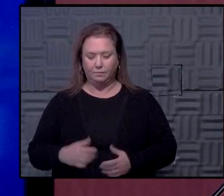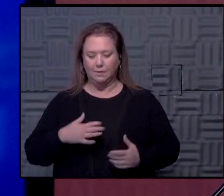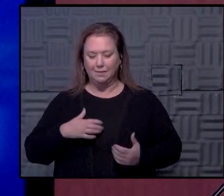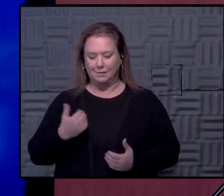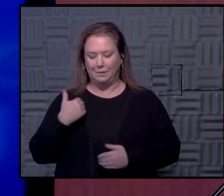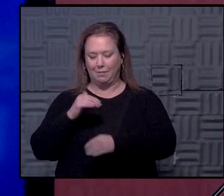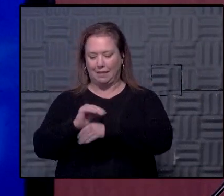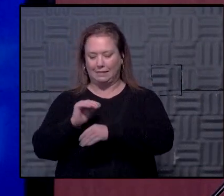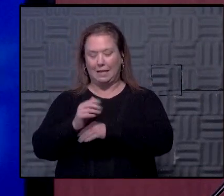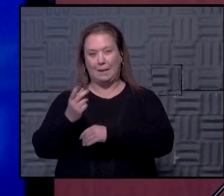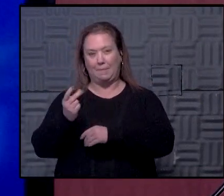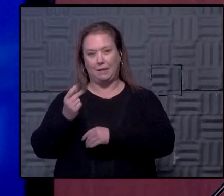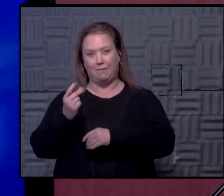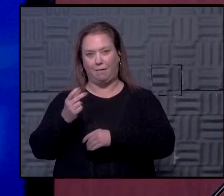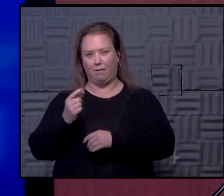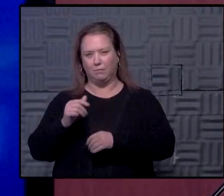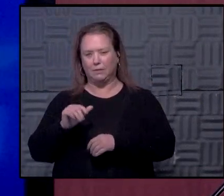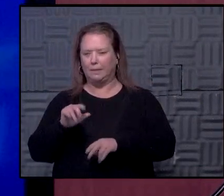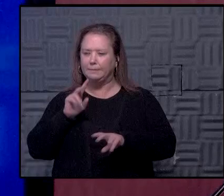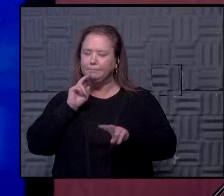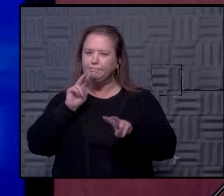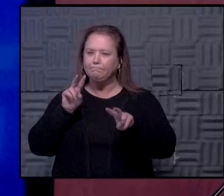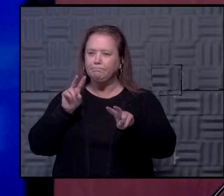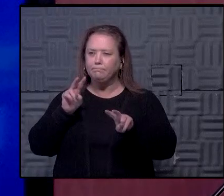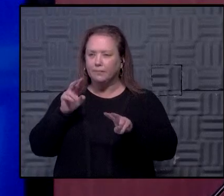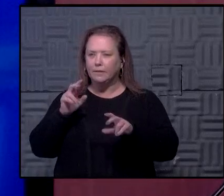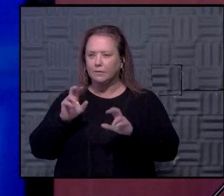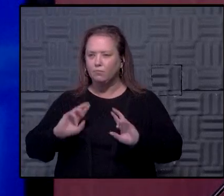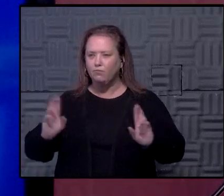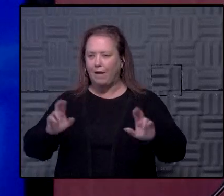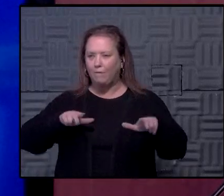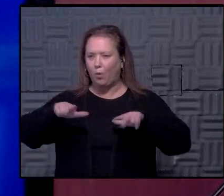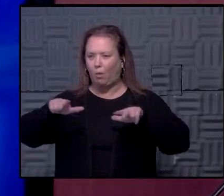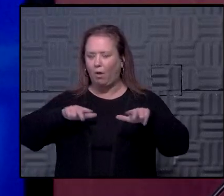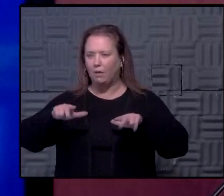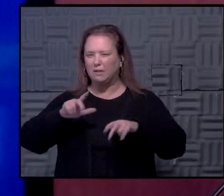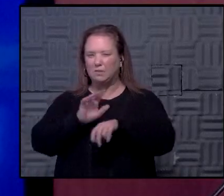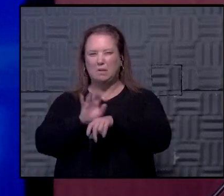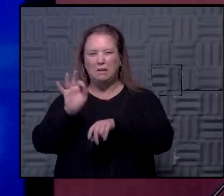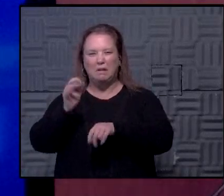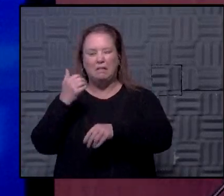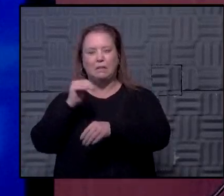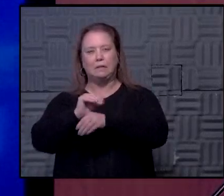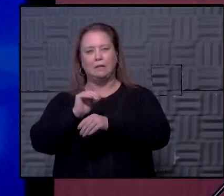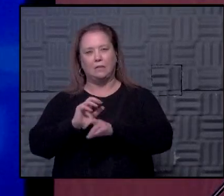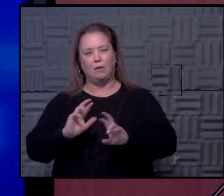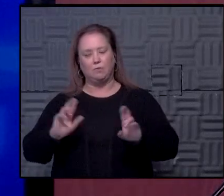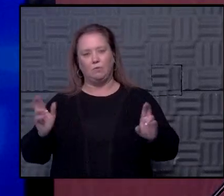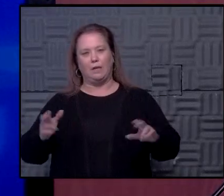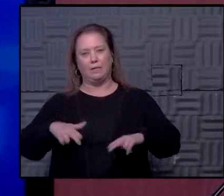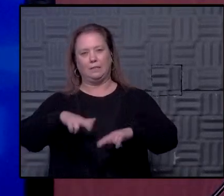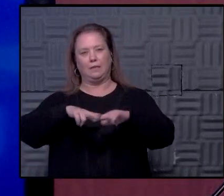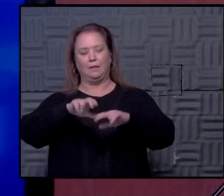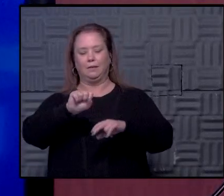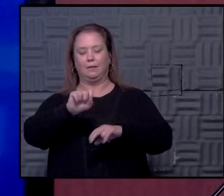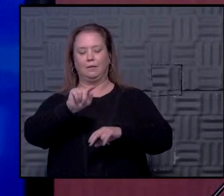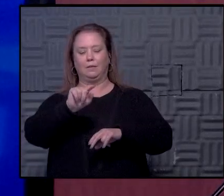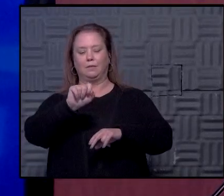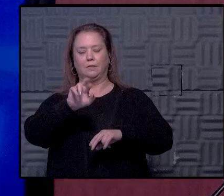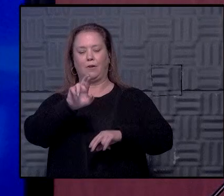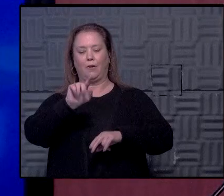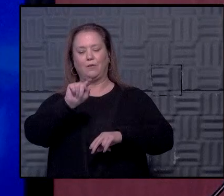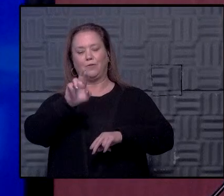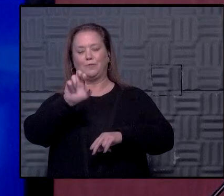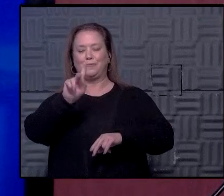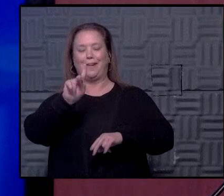me like, come on, what are you doing here? Get off the couch. And wanted me to take a walk. So it was about 9 o'clock. I was just getting ready to sit in and watch Star Trek Discovery. Love the